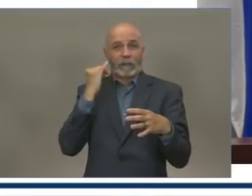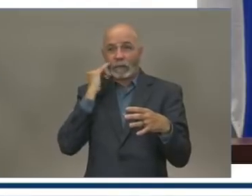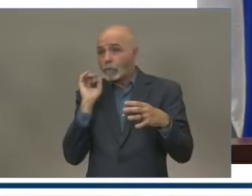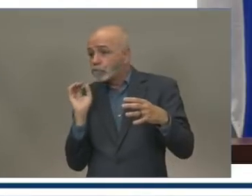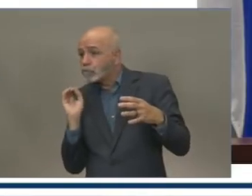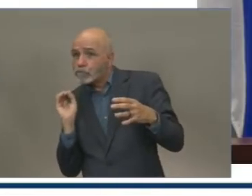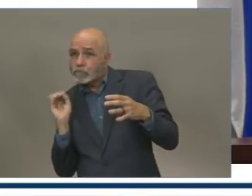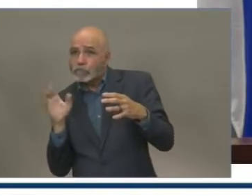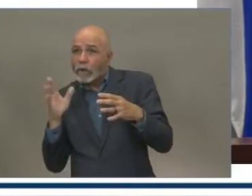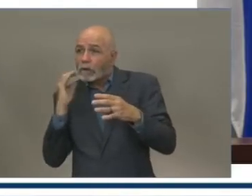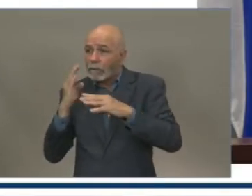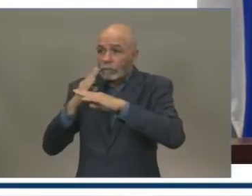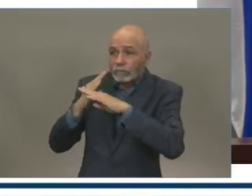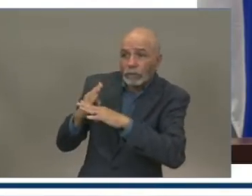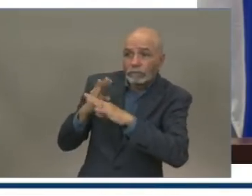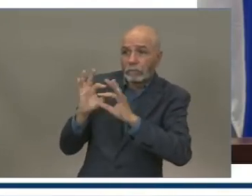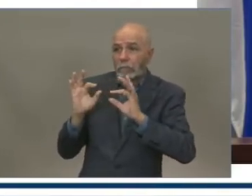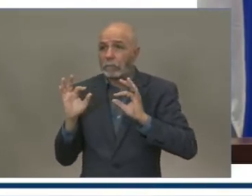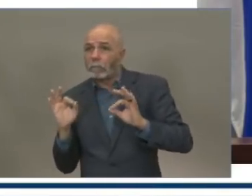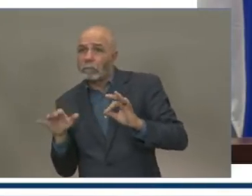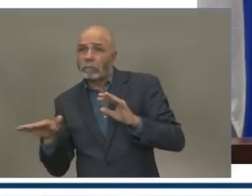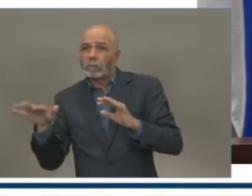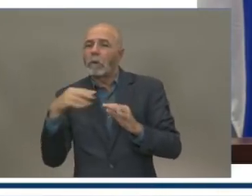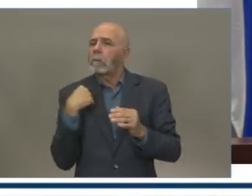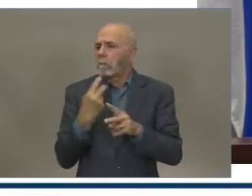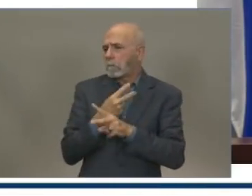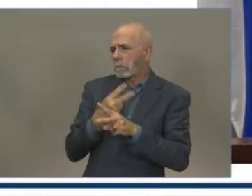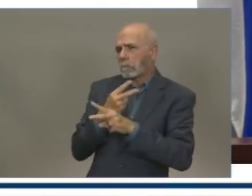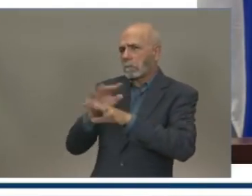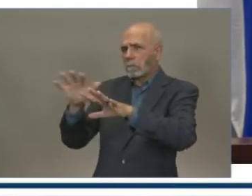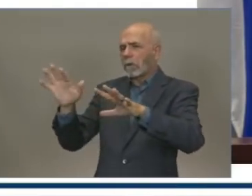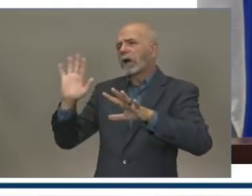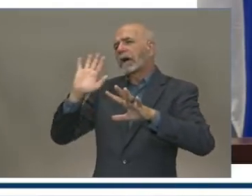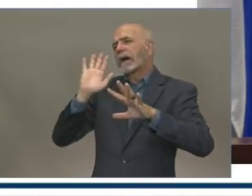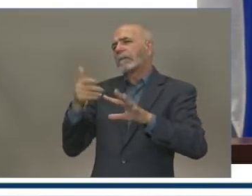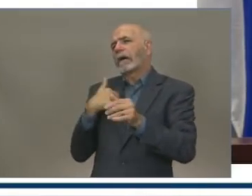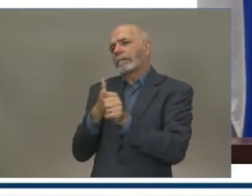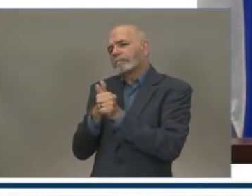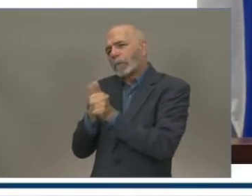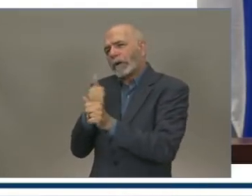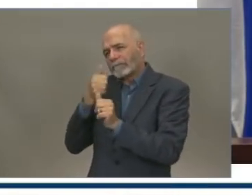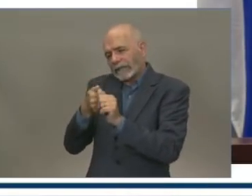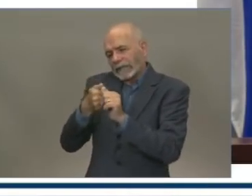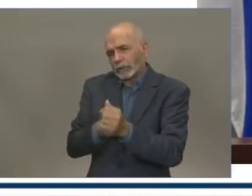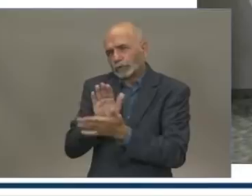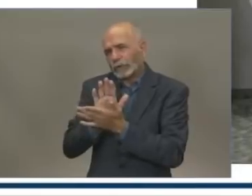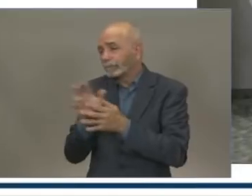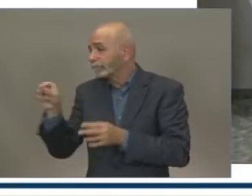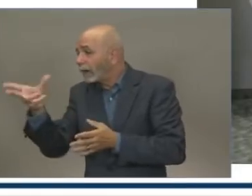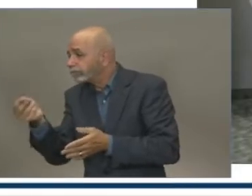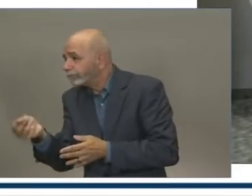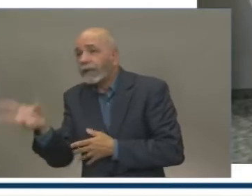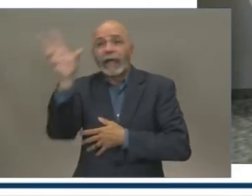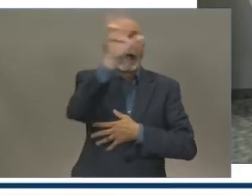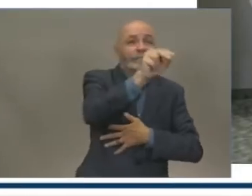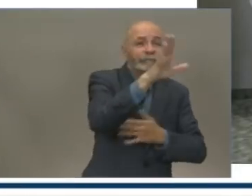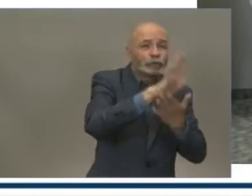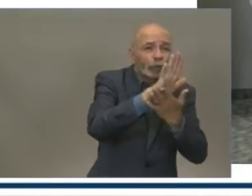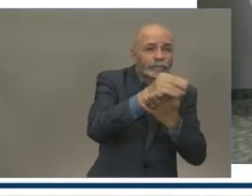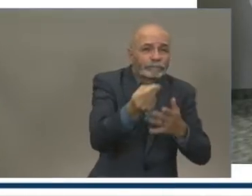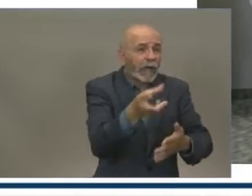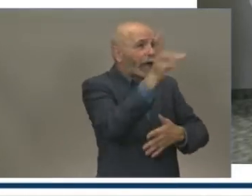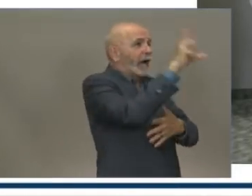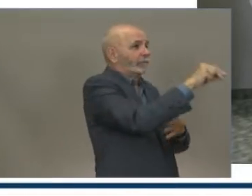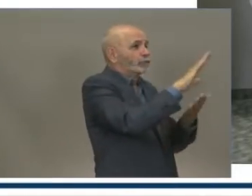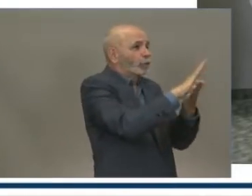school. So right now we're comfortable taking a school-by-school approach to this. What was uptake like on the vaccine clinic that you ran